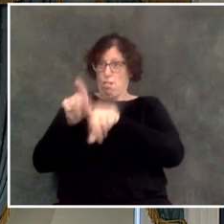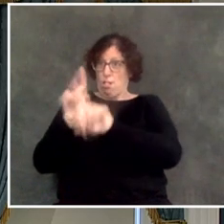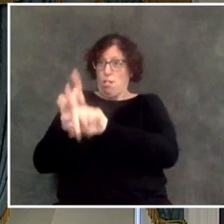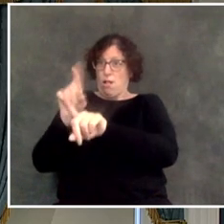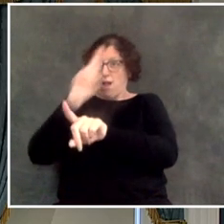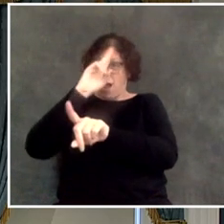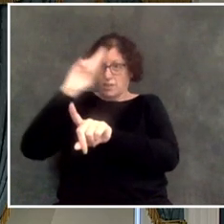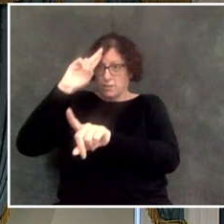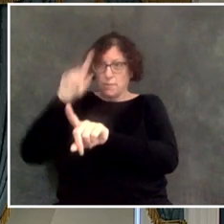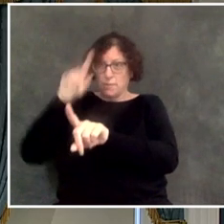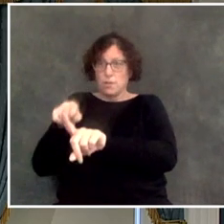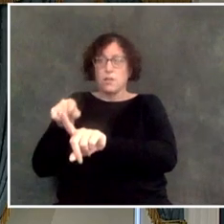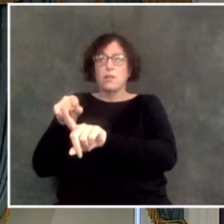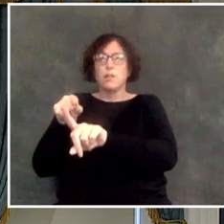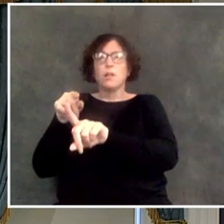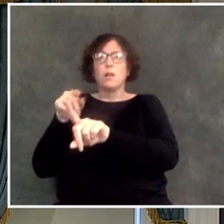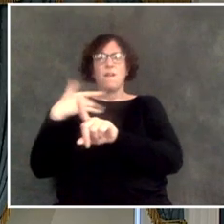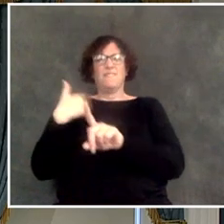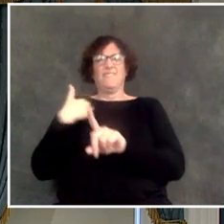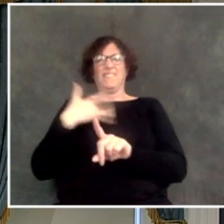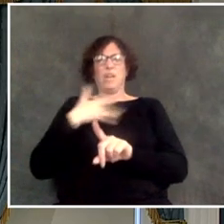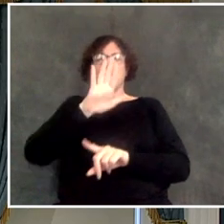And I was wondering if I could get some clarity on that.